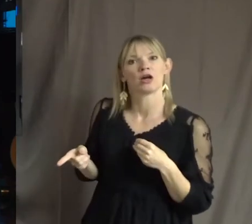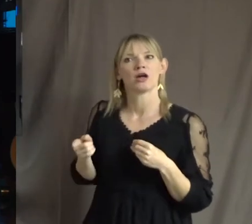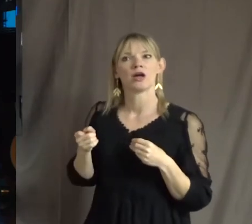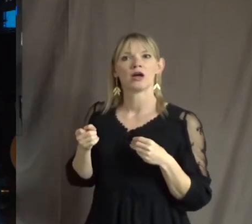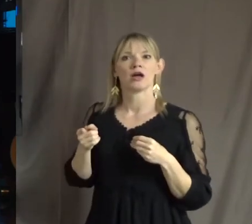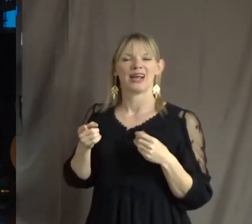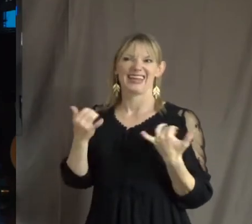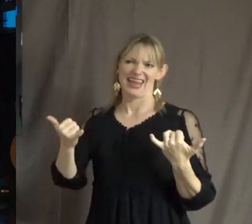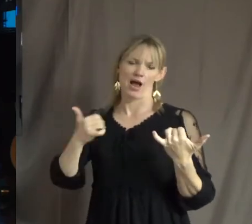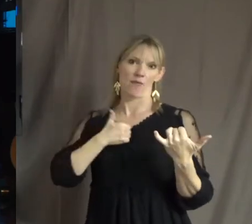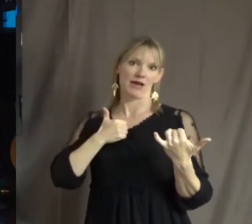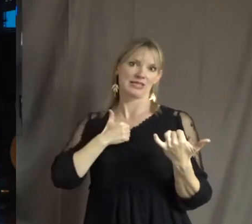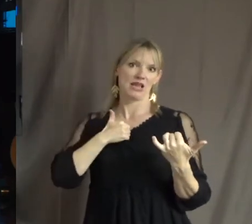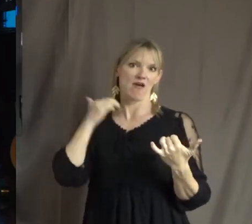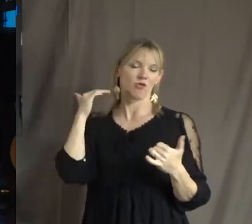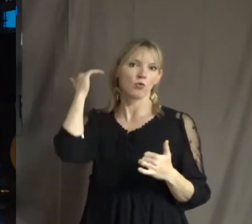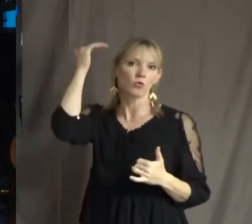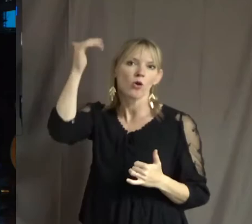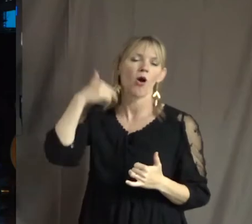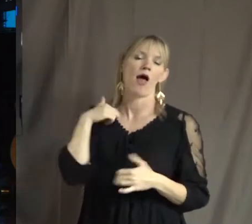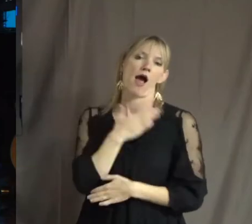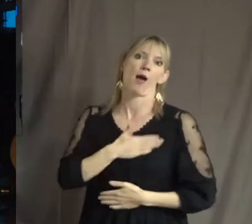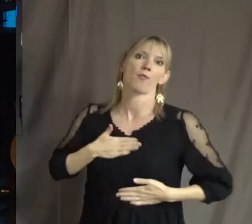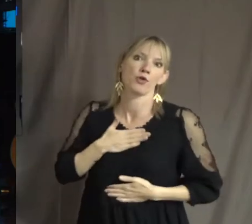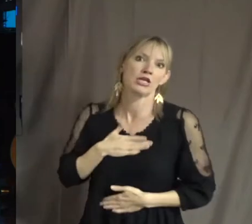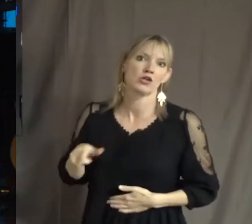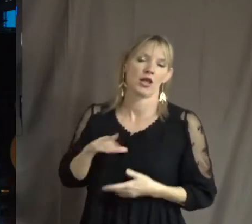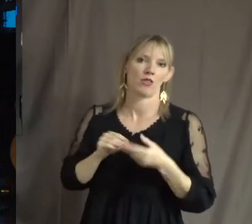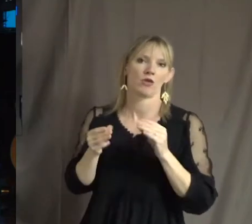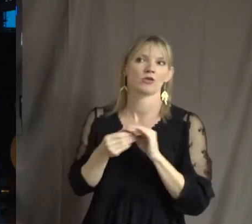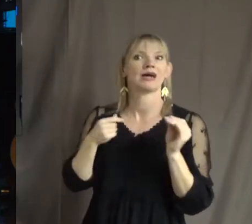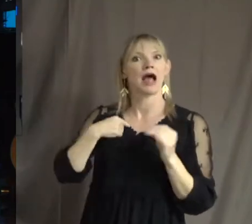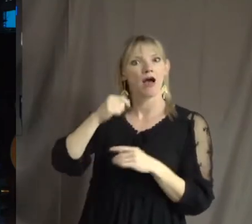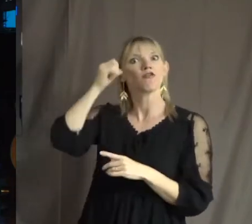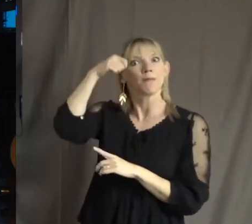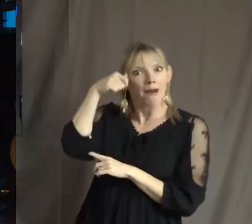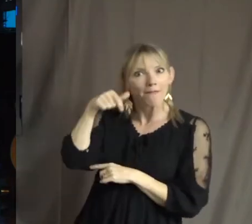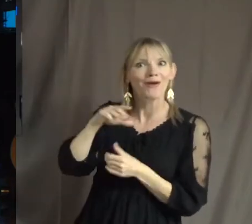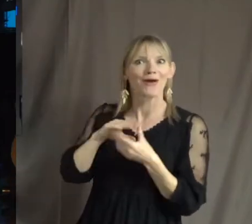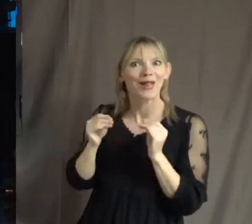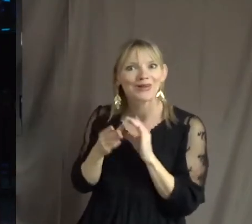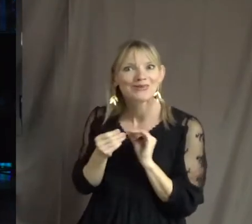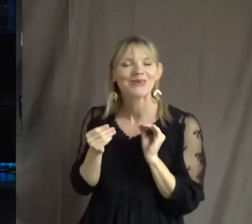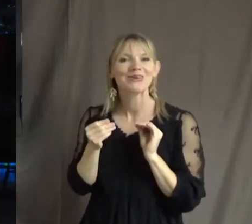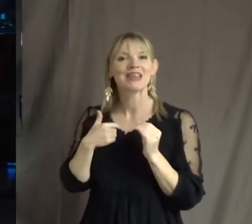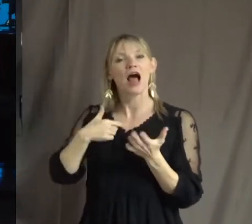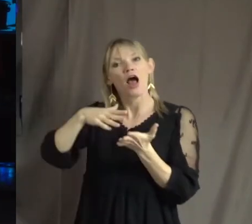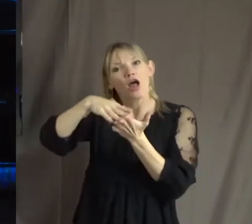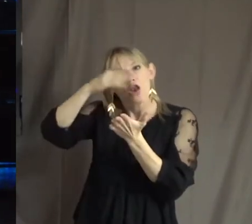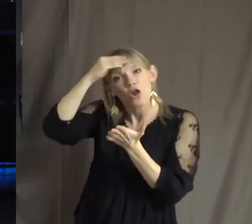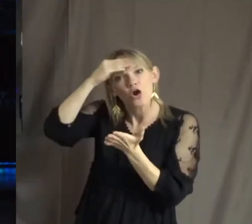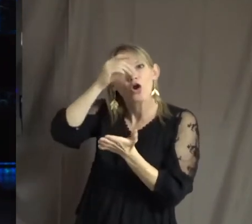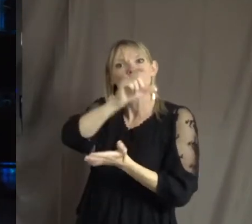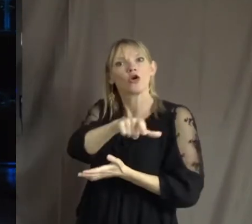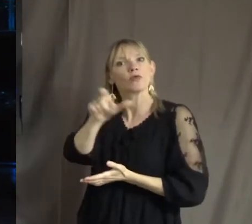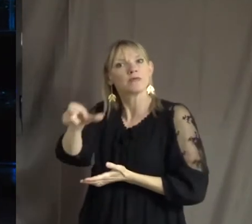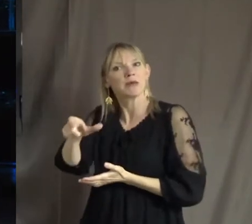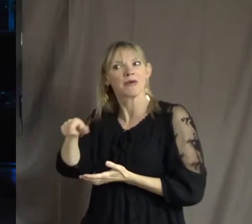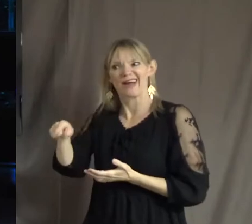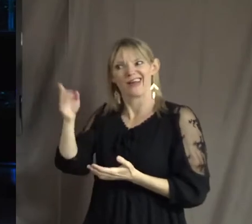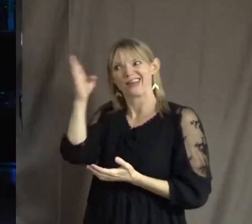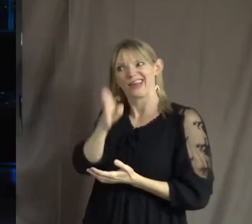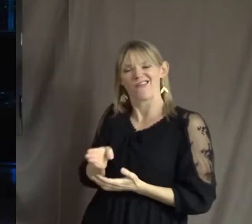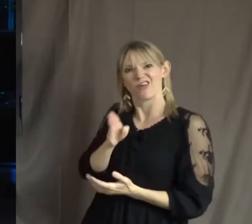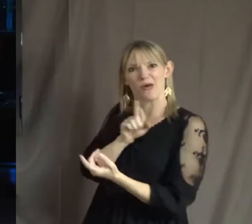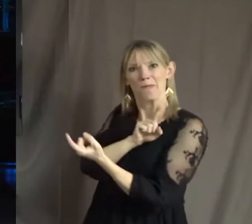an adult now, I really appreciate those stories, and I remember those stories. And I learned about those people that I never met, that had been a